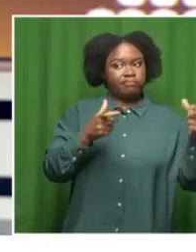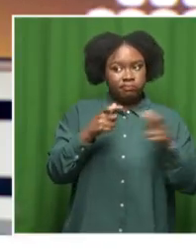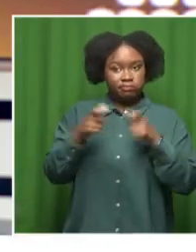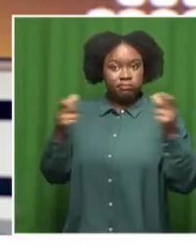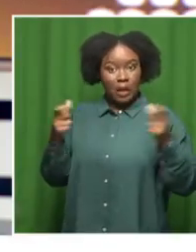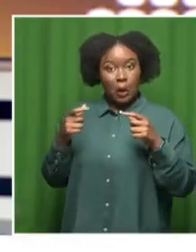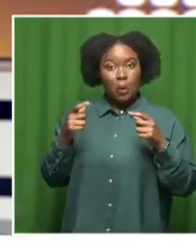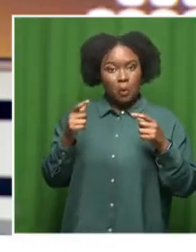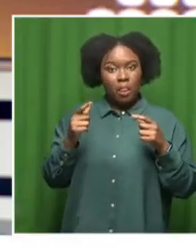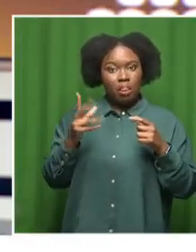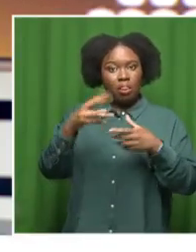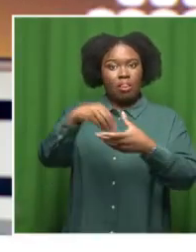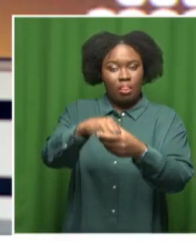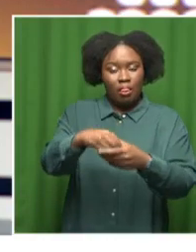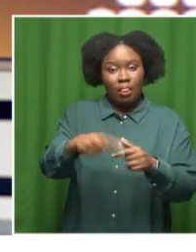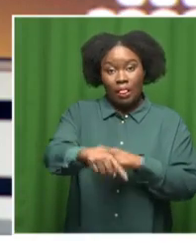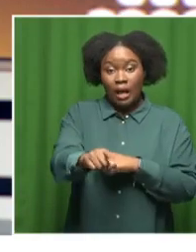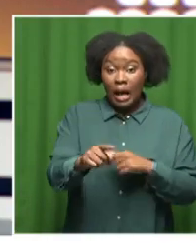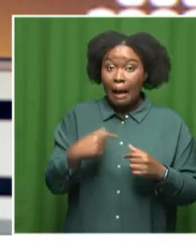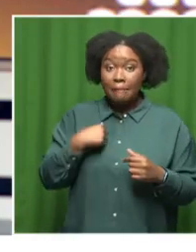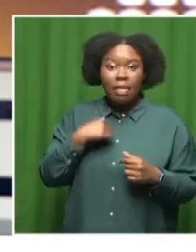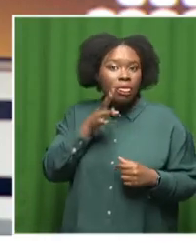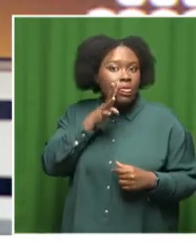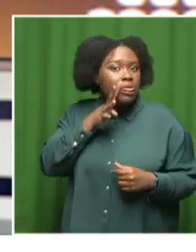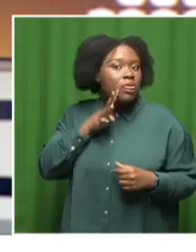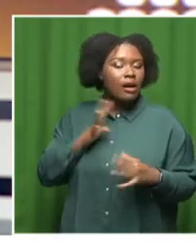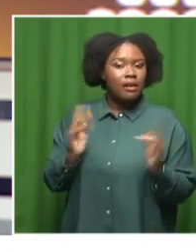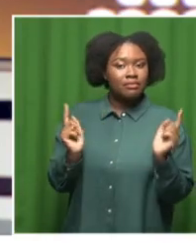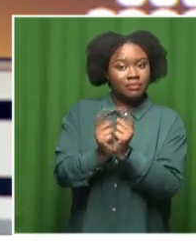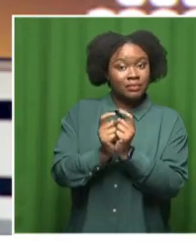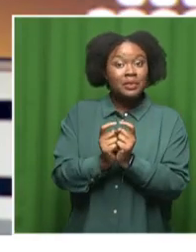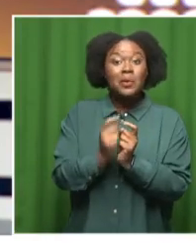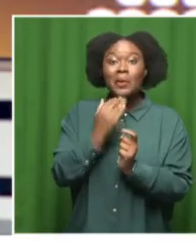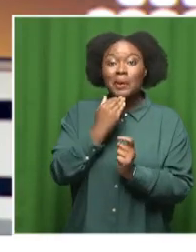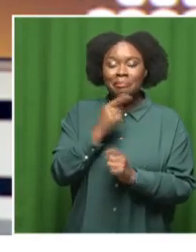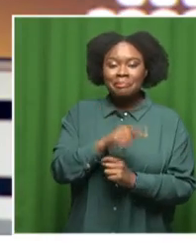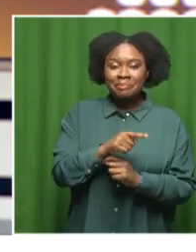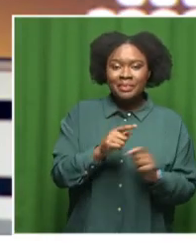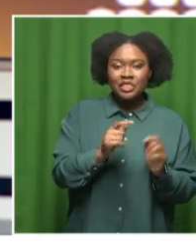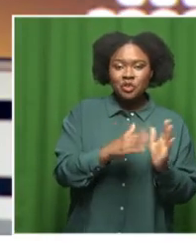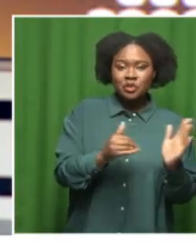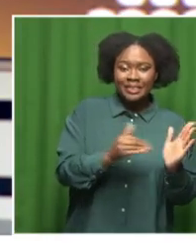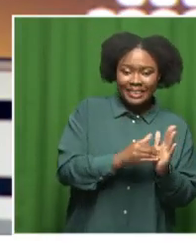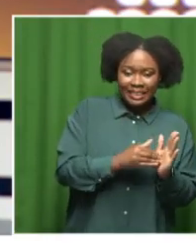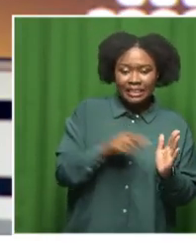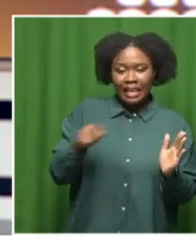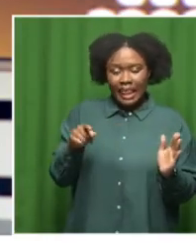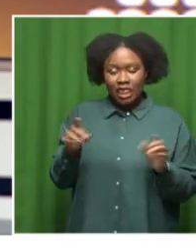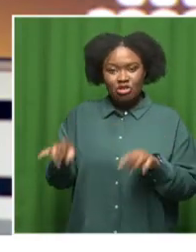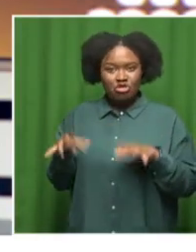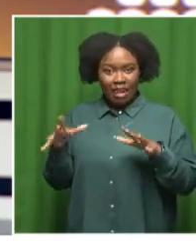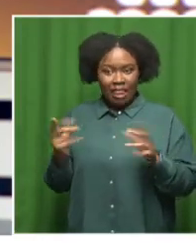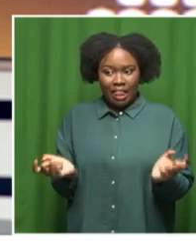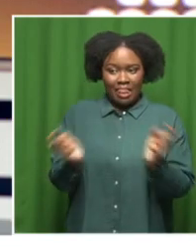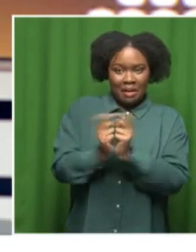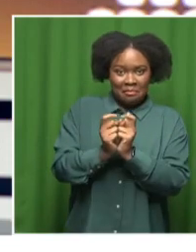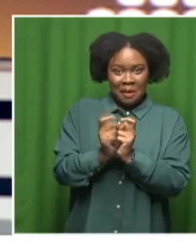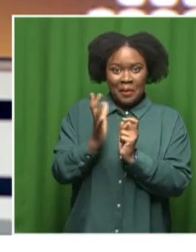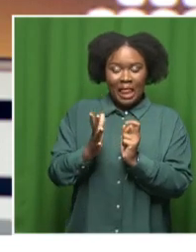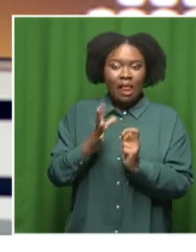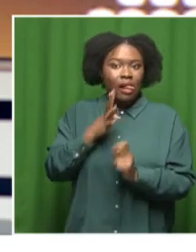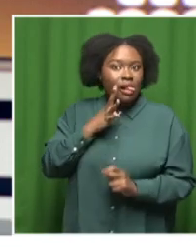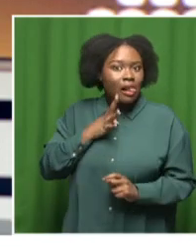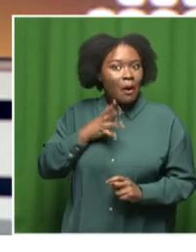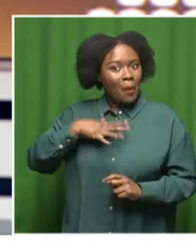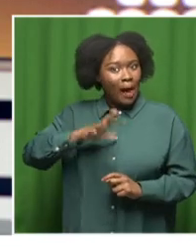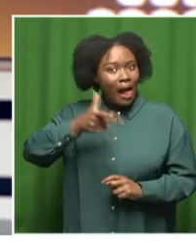mouth-watering clash that we're looking forward to, well, I'm looking forward to it, is New Zealand against the host Australia. But talk us through how